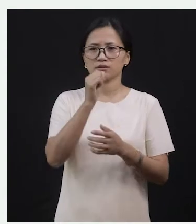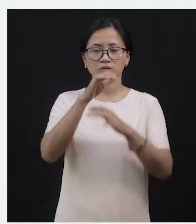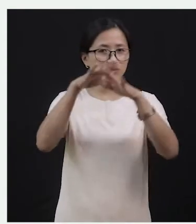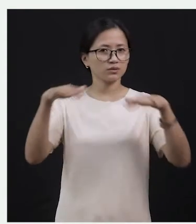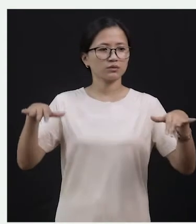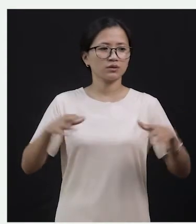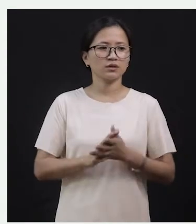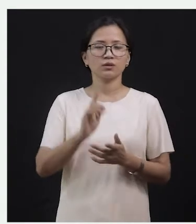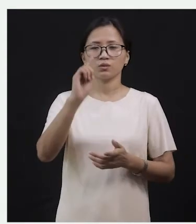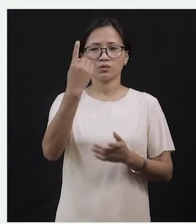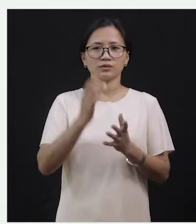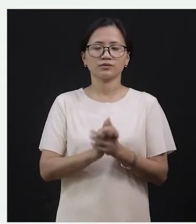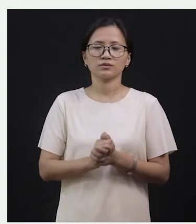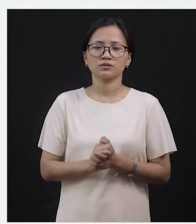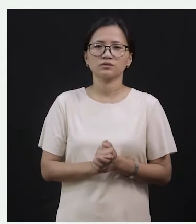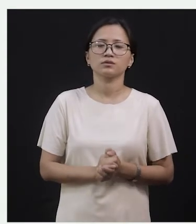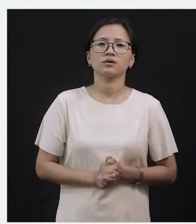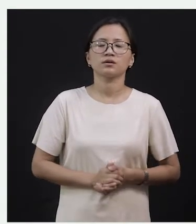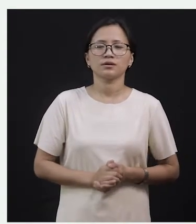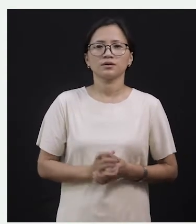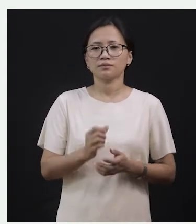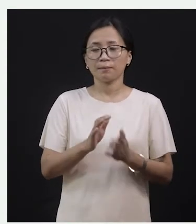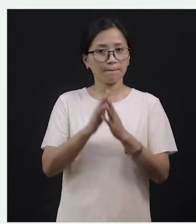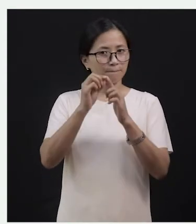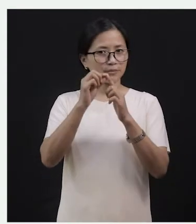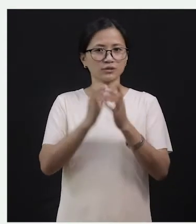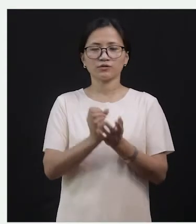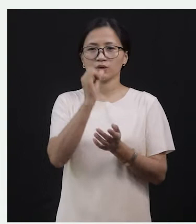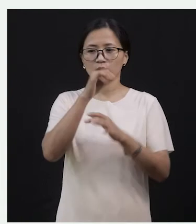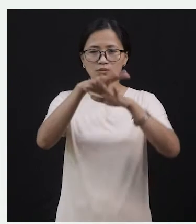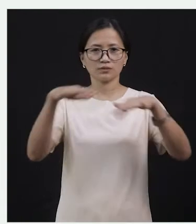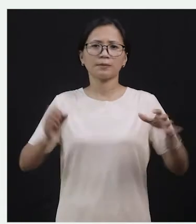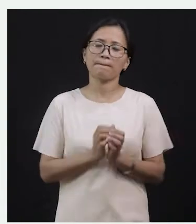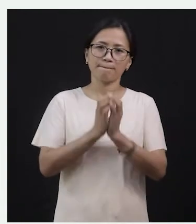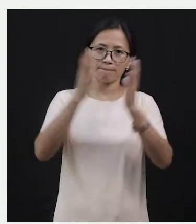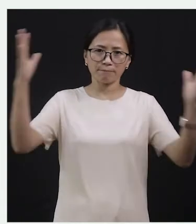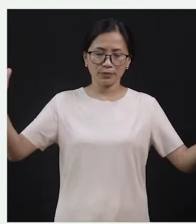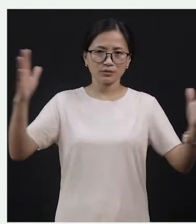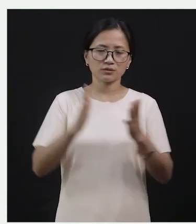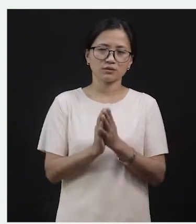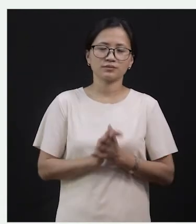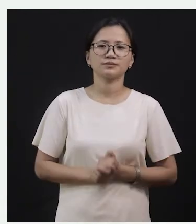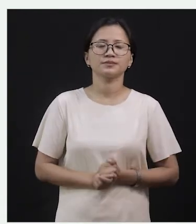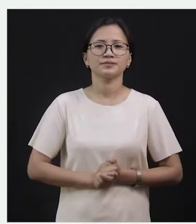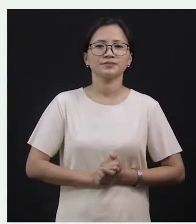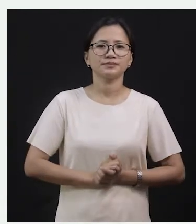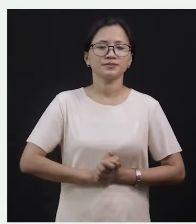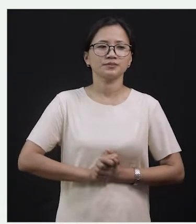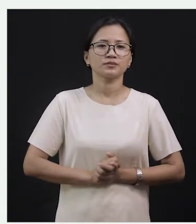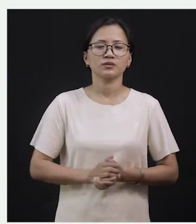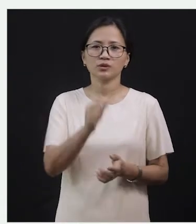ocean, and number 1, Pacific Ocean, is the biggest ocean. Okay, so these oceans,